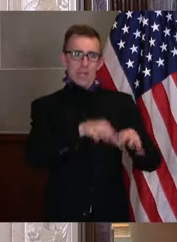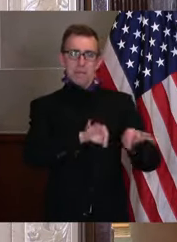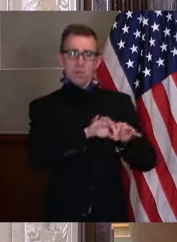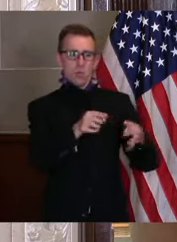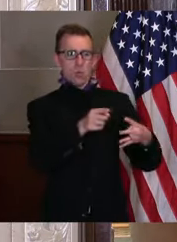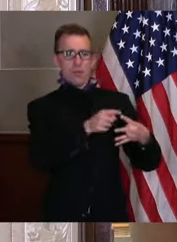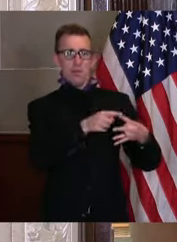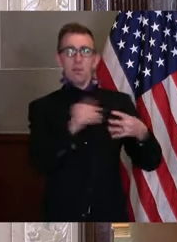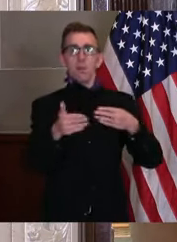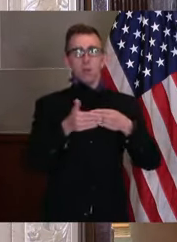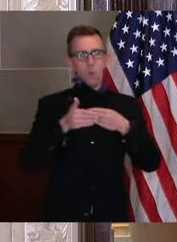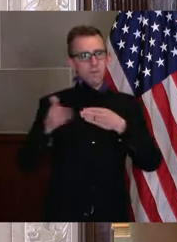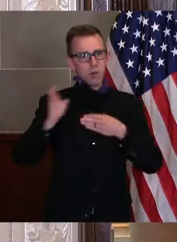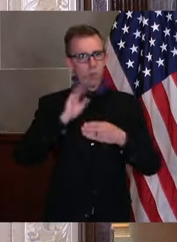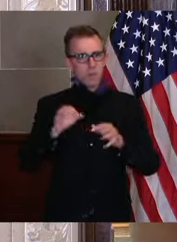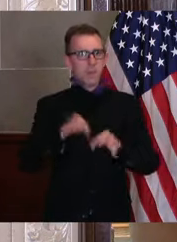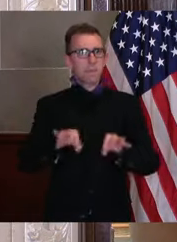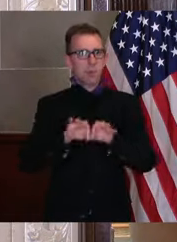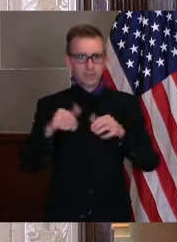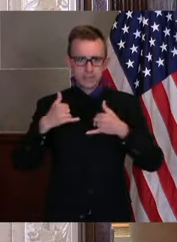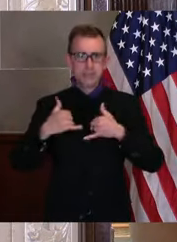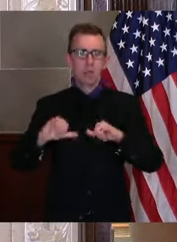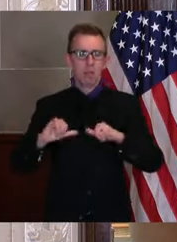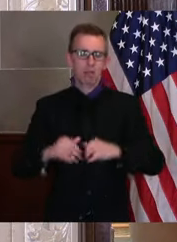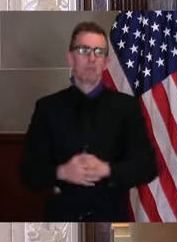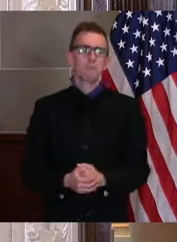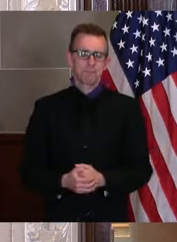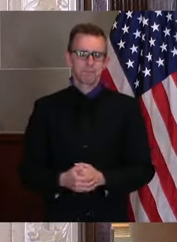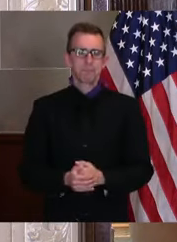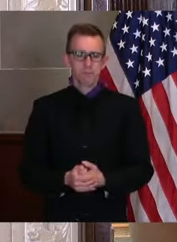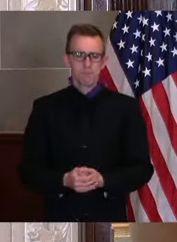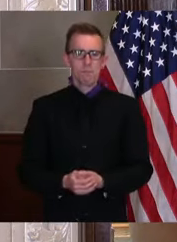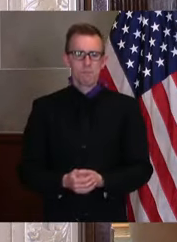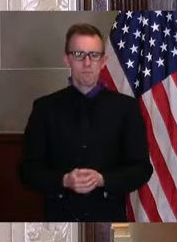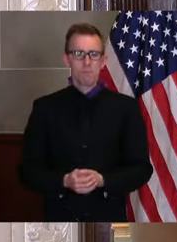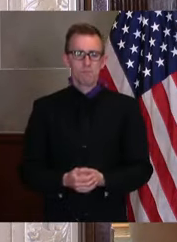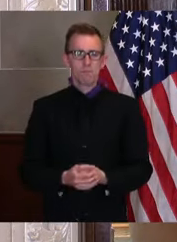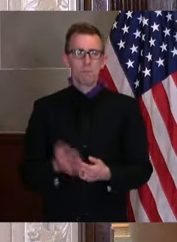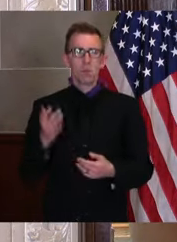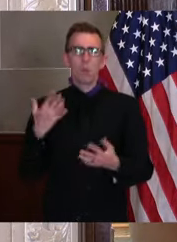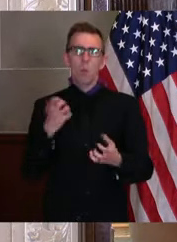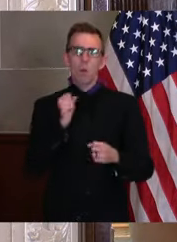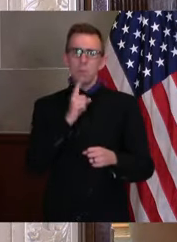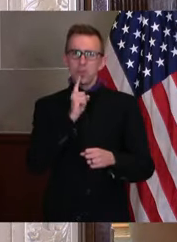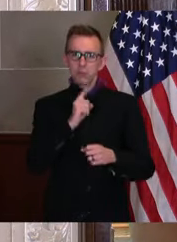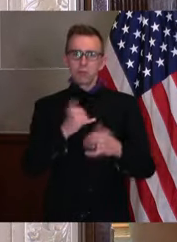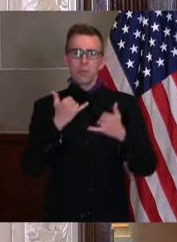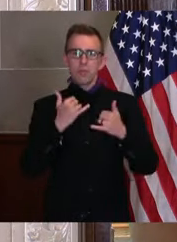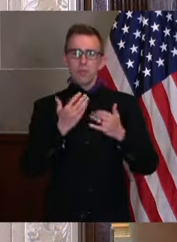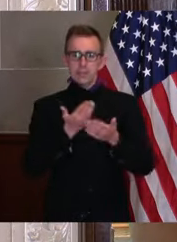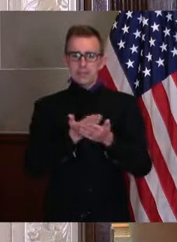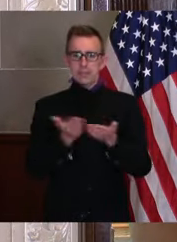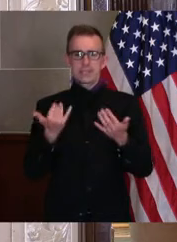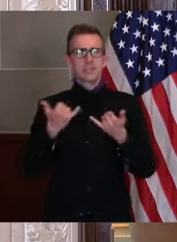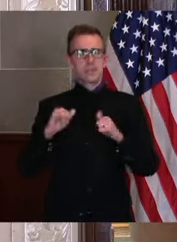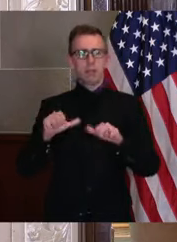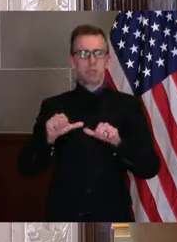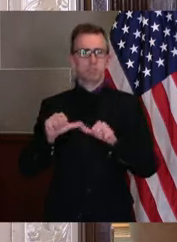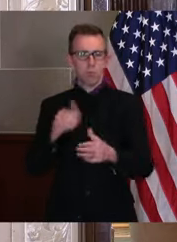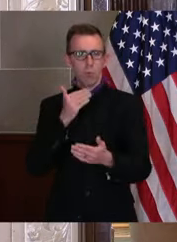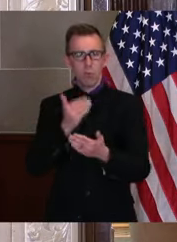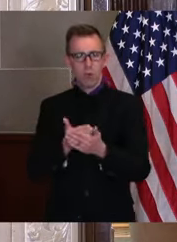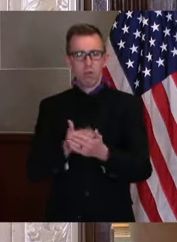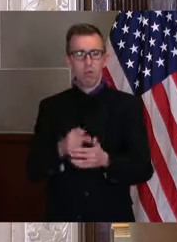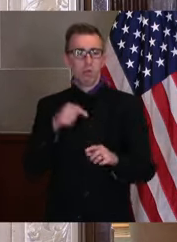going forward, foundationally to us, to make sure that things are continuing to go well. It is an early